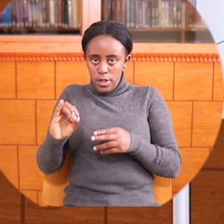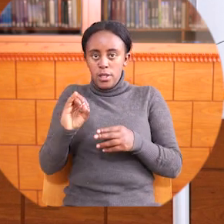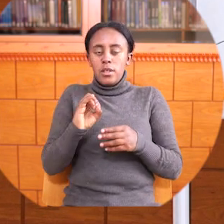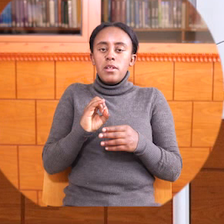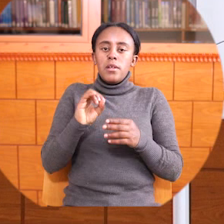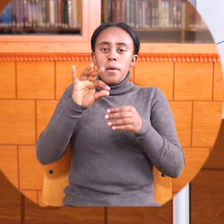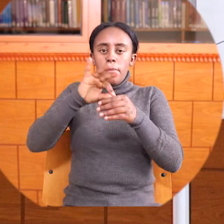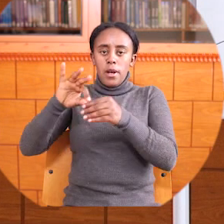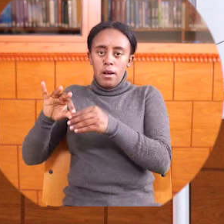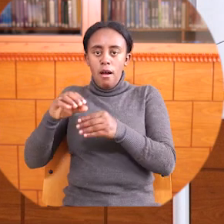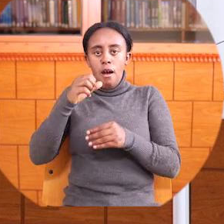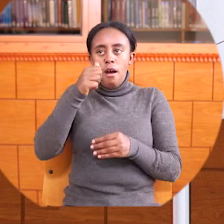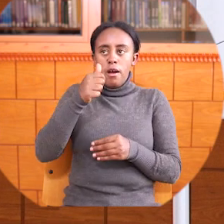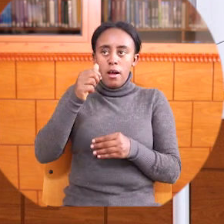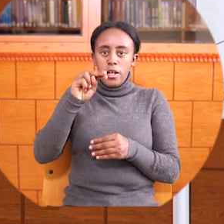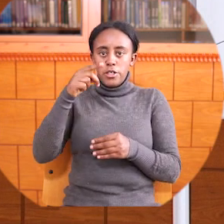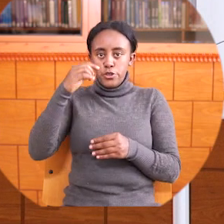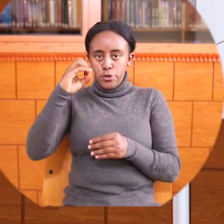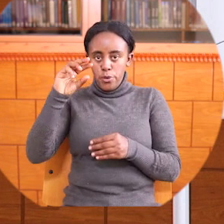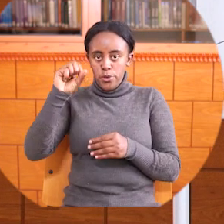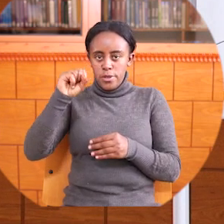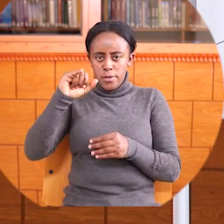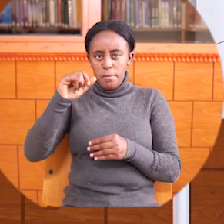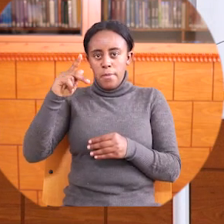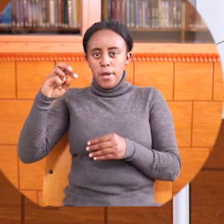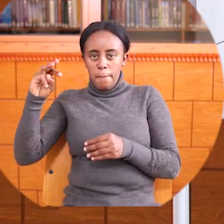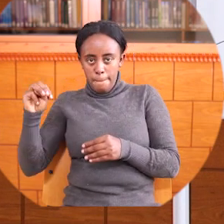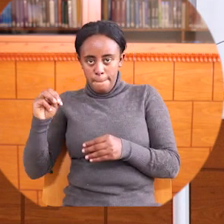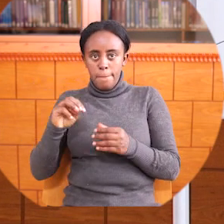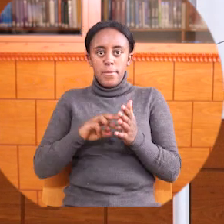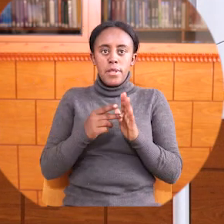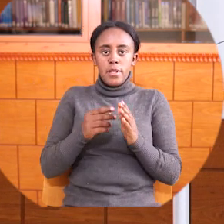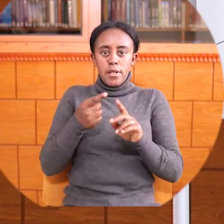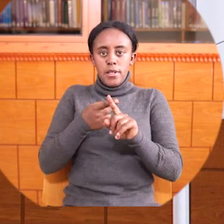called angiosperm. Angiosperm is derived